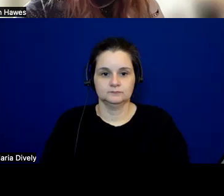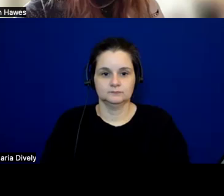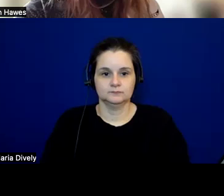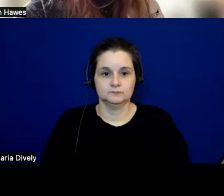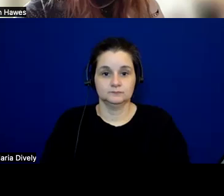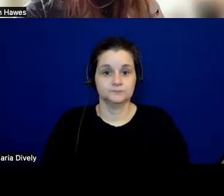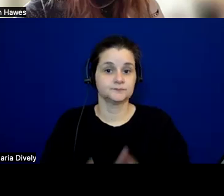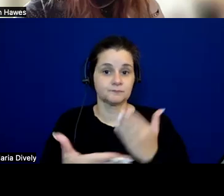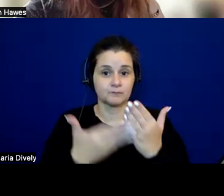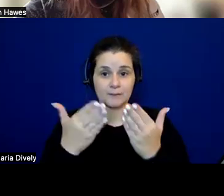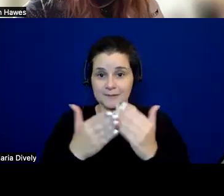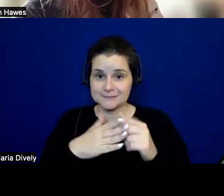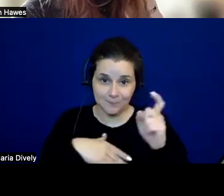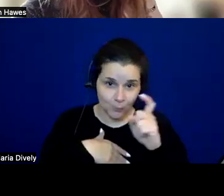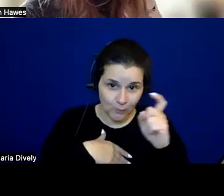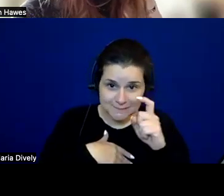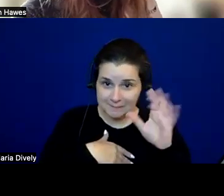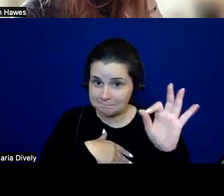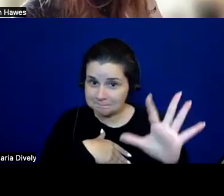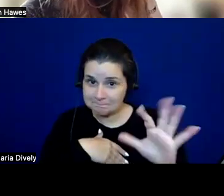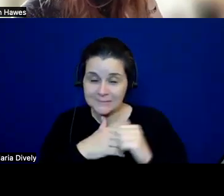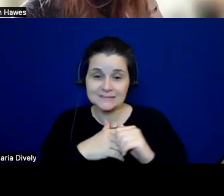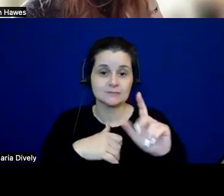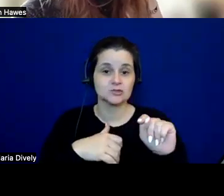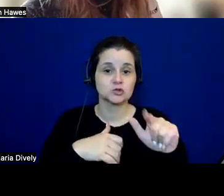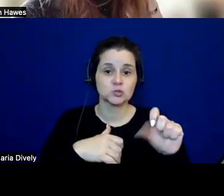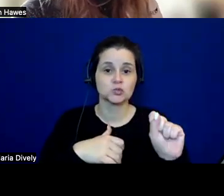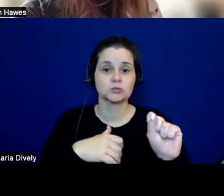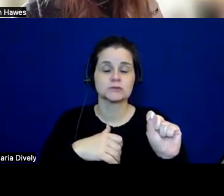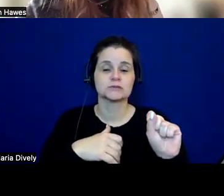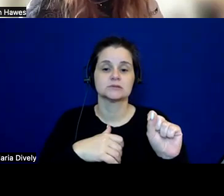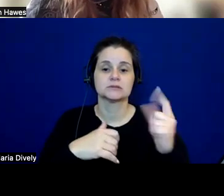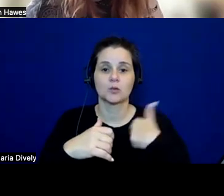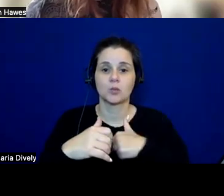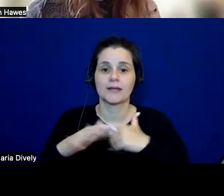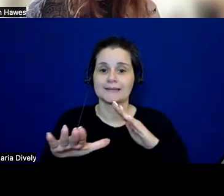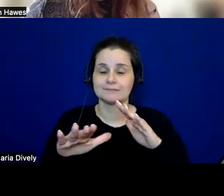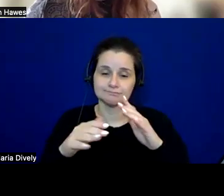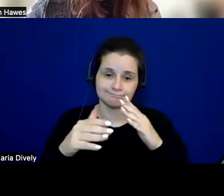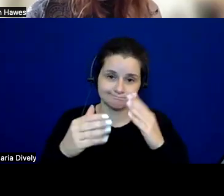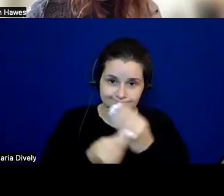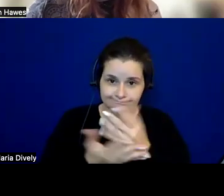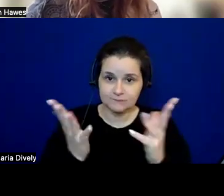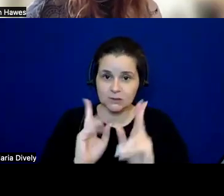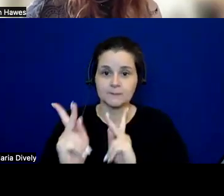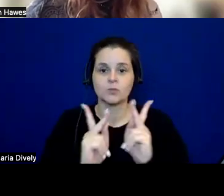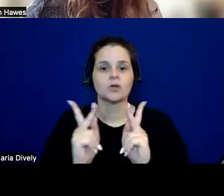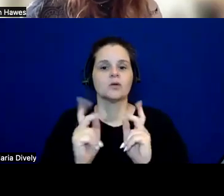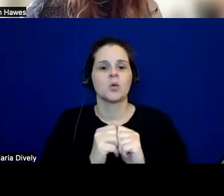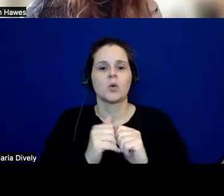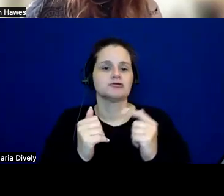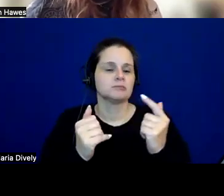Maybe some parting wisdom, some tools that we can leave folks with, maybe even just